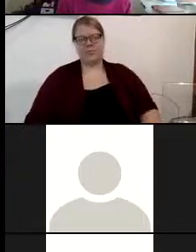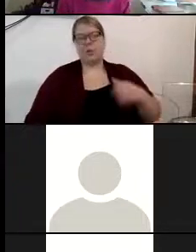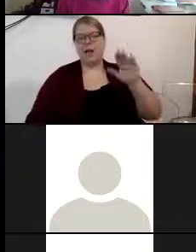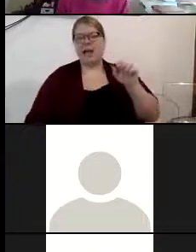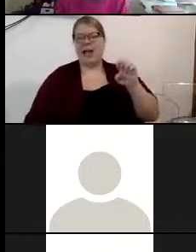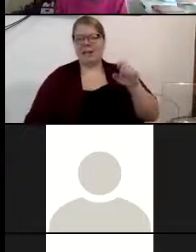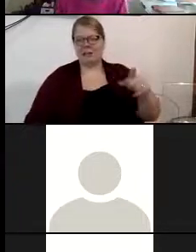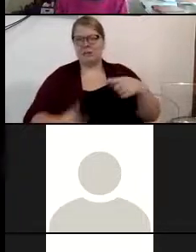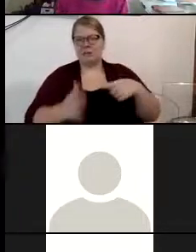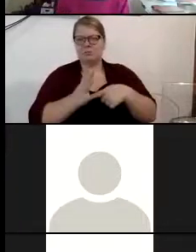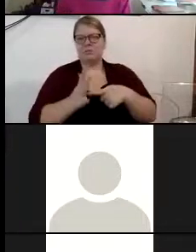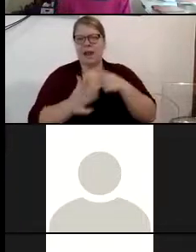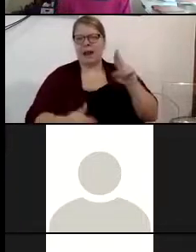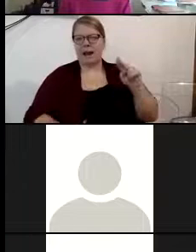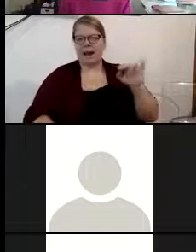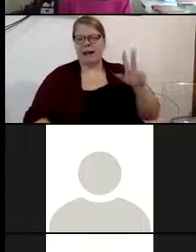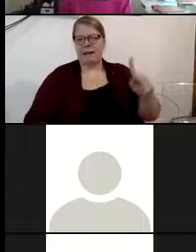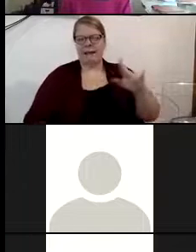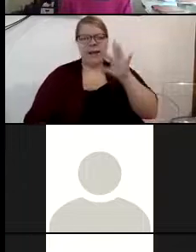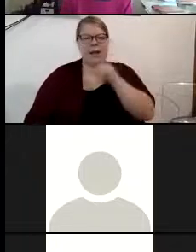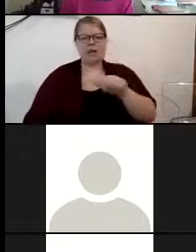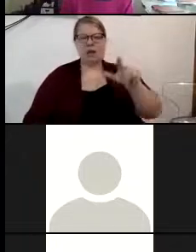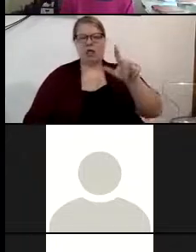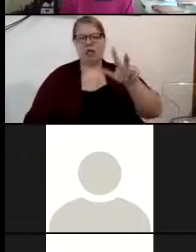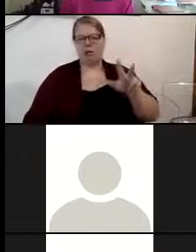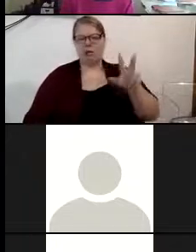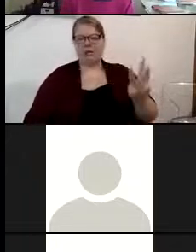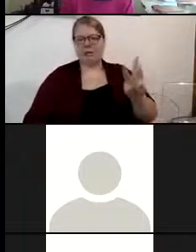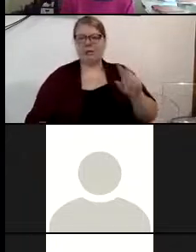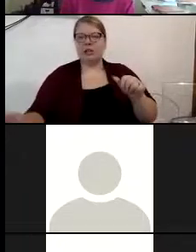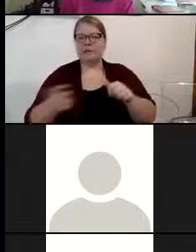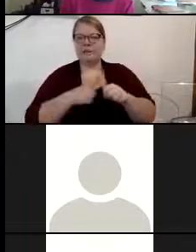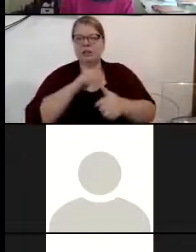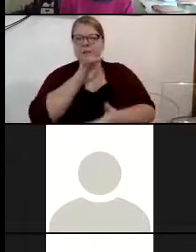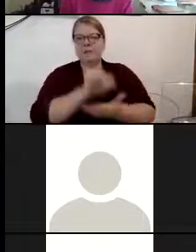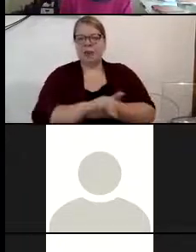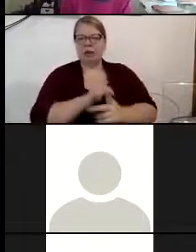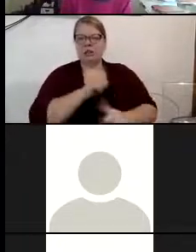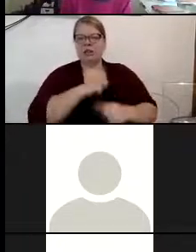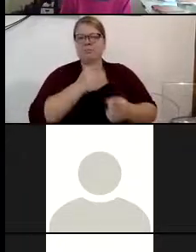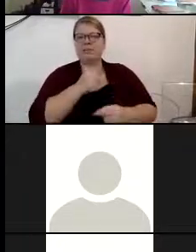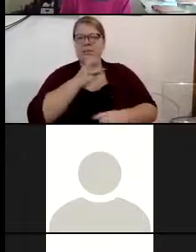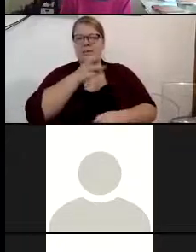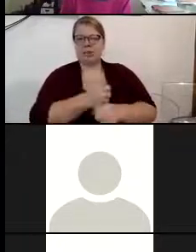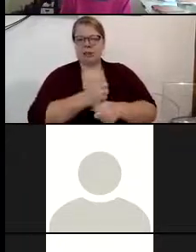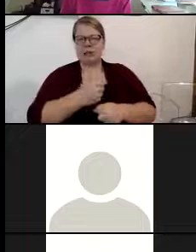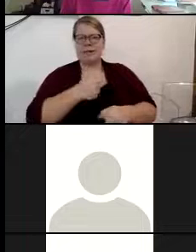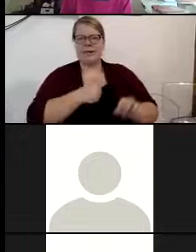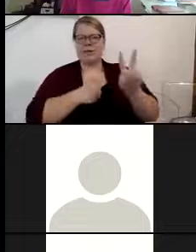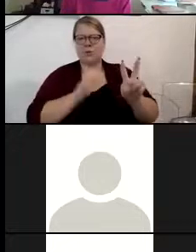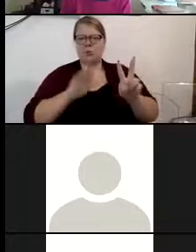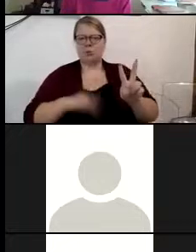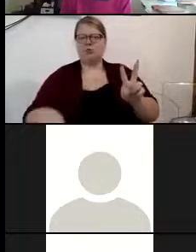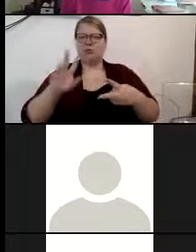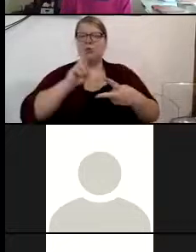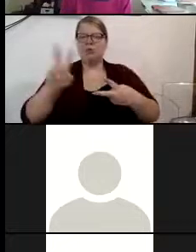example. A 36-year-old male, he's in his first marriage, he's been married 6 years, he's got 2 kids, ages 2 and